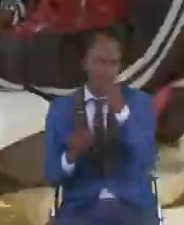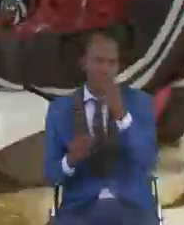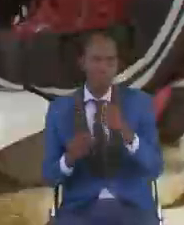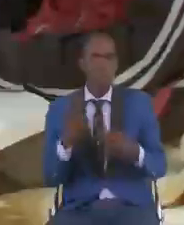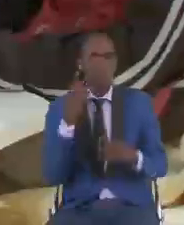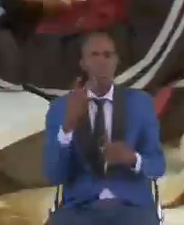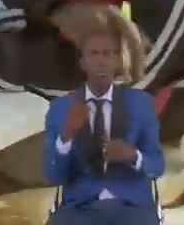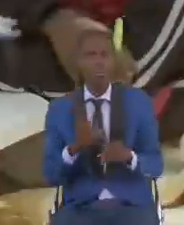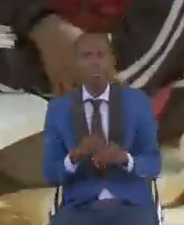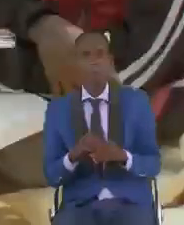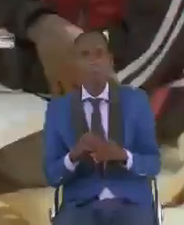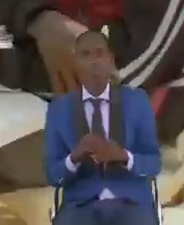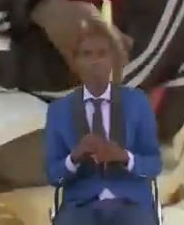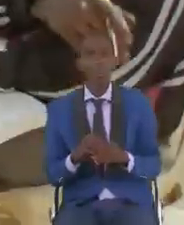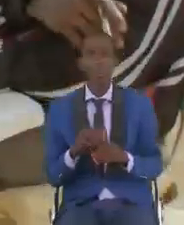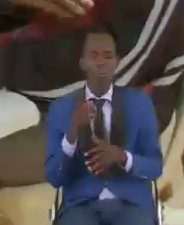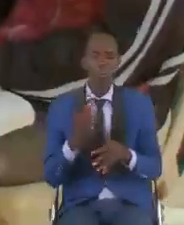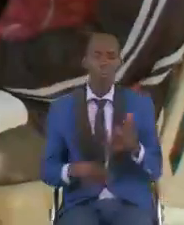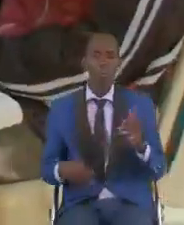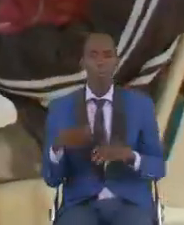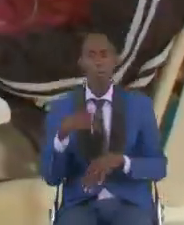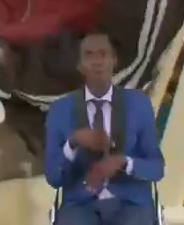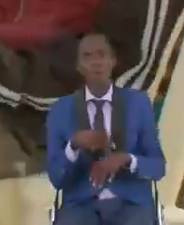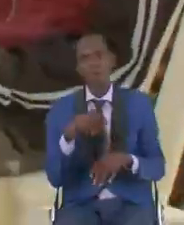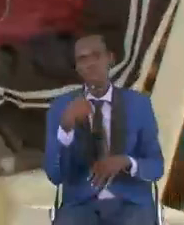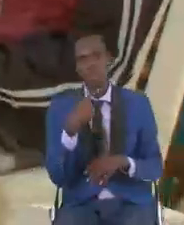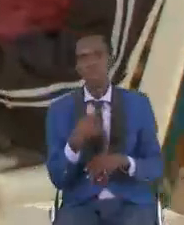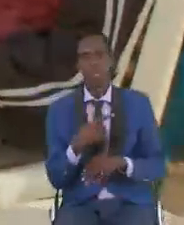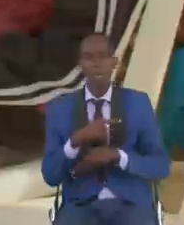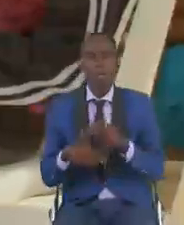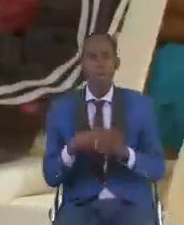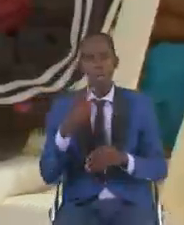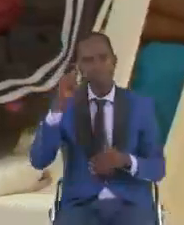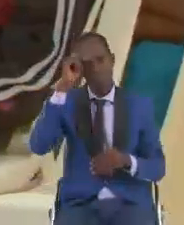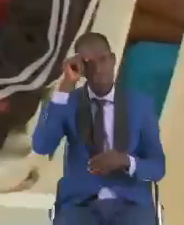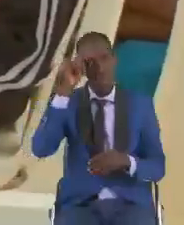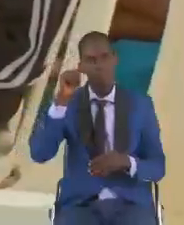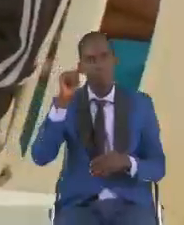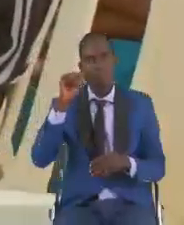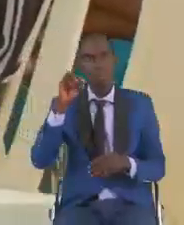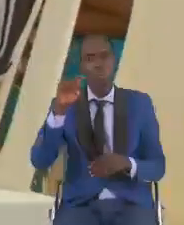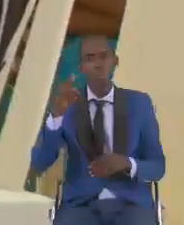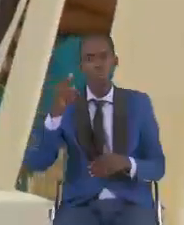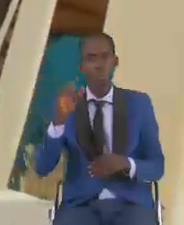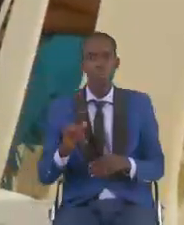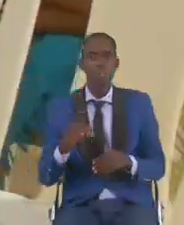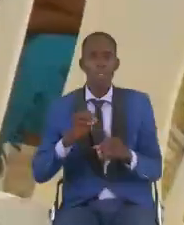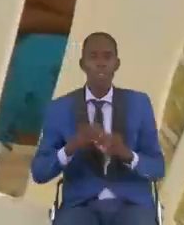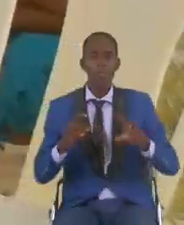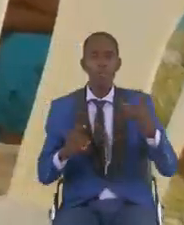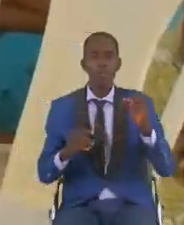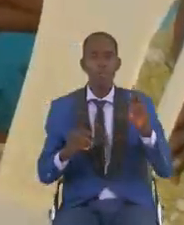at this, and look at what Paul the apostle said now concerning Timothy. We're looking at 1 Corinthians chapter 4 and